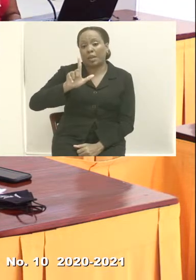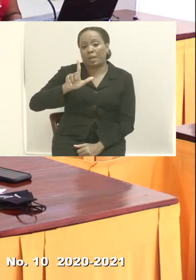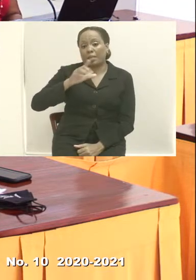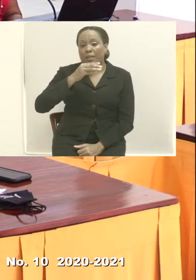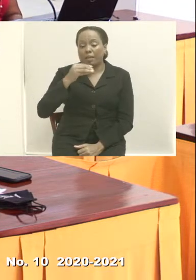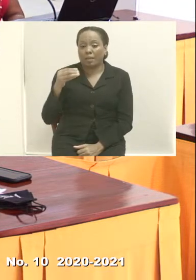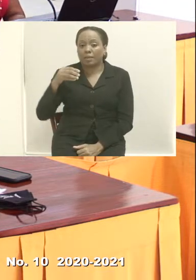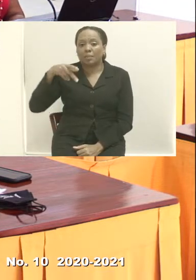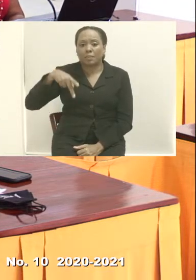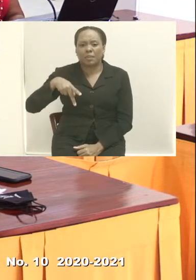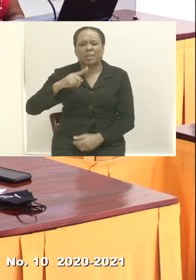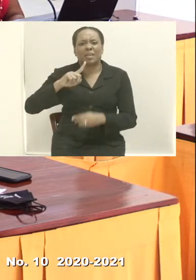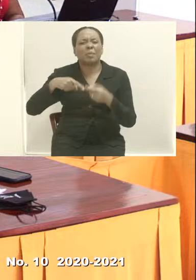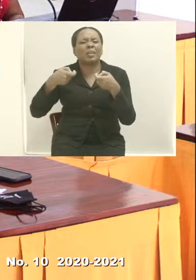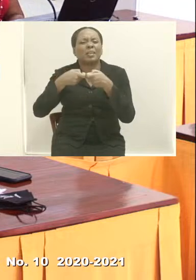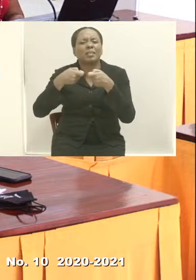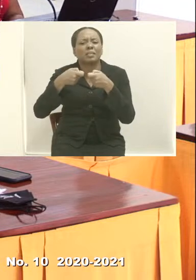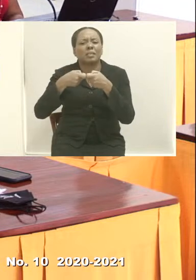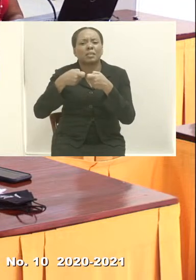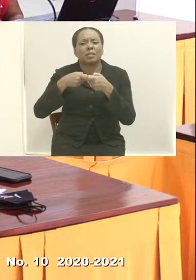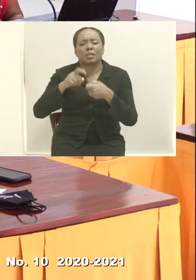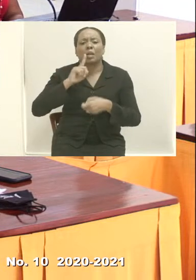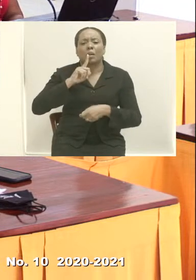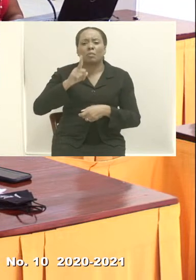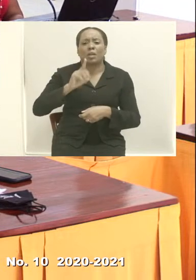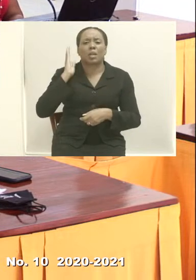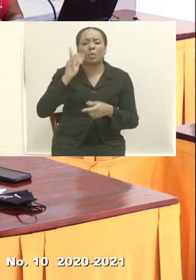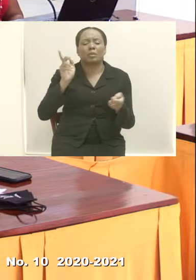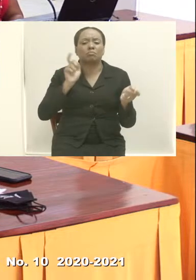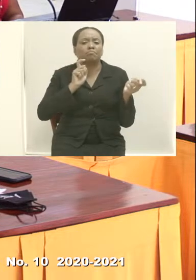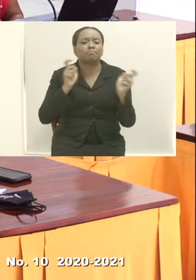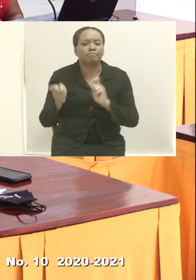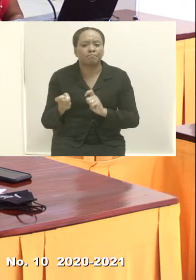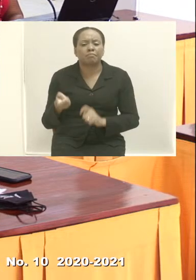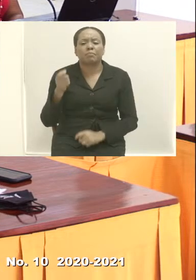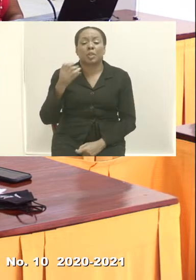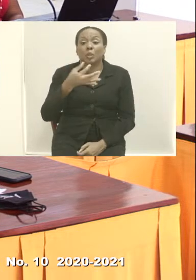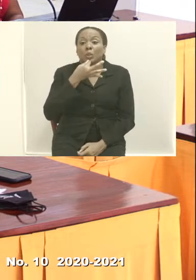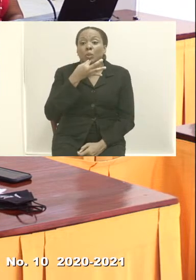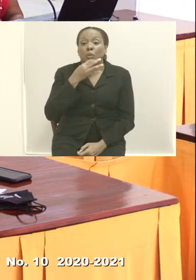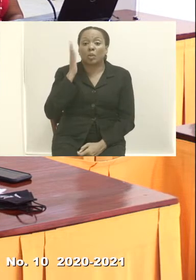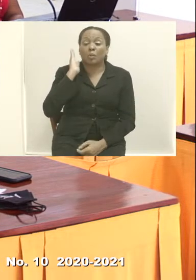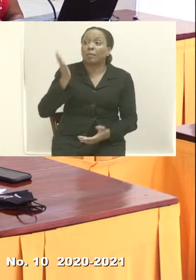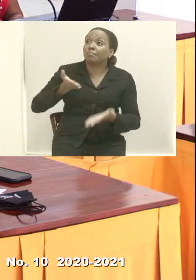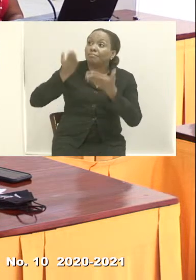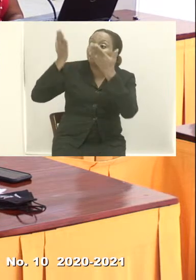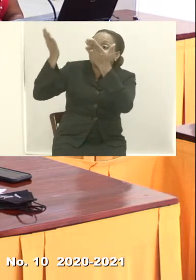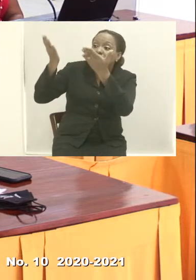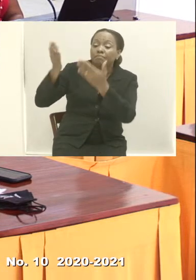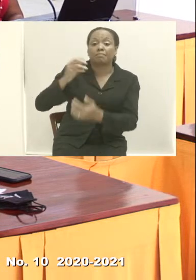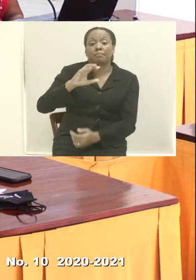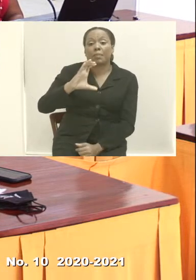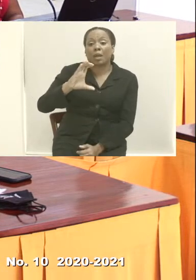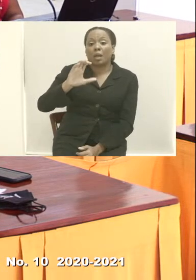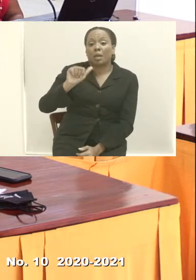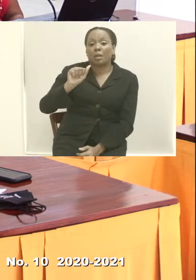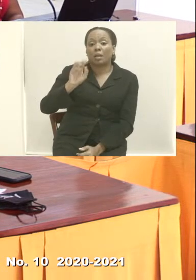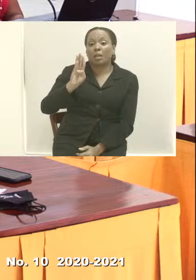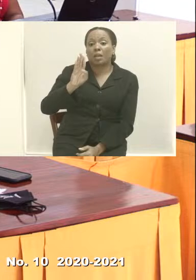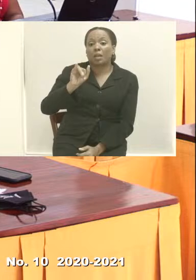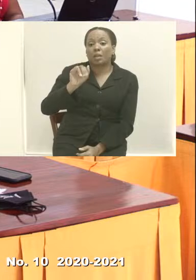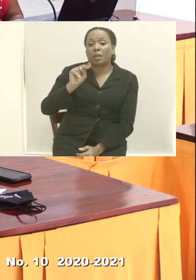electricity generation in this country. We will shortly be going to Cabinet, ma'am, with 3 licenses for their